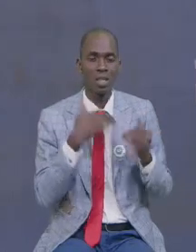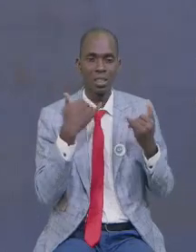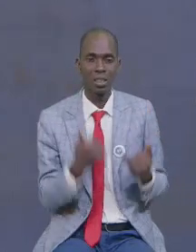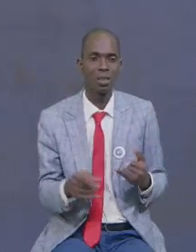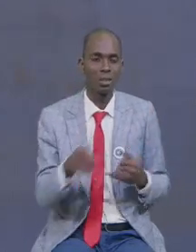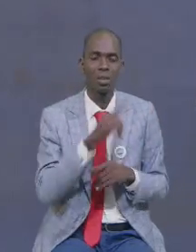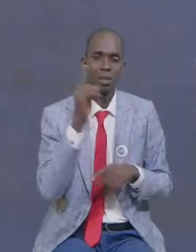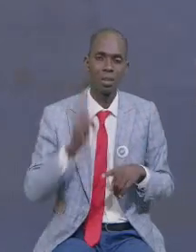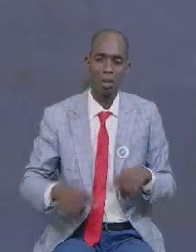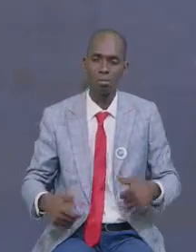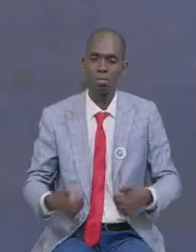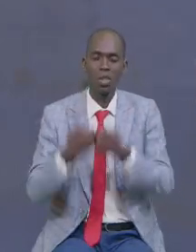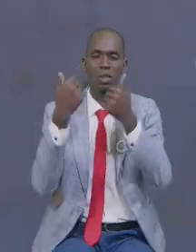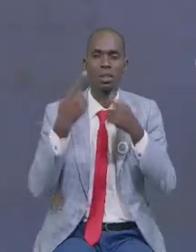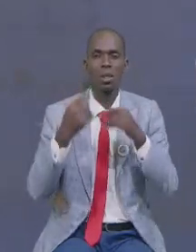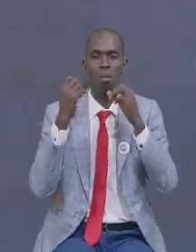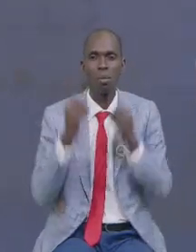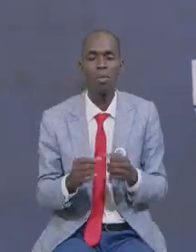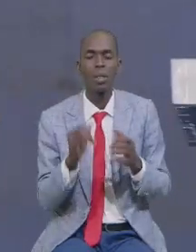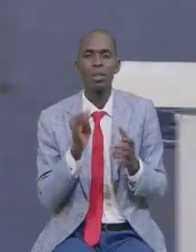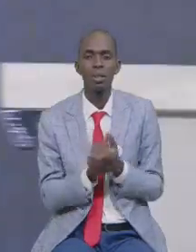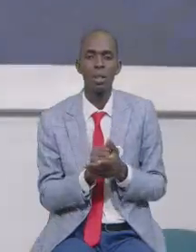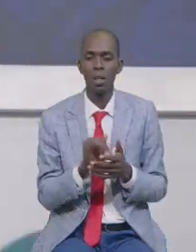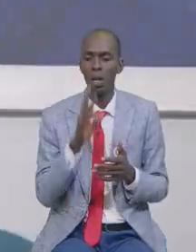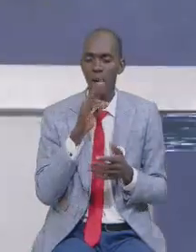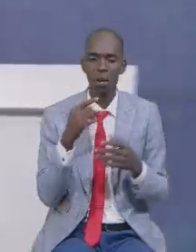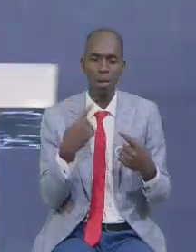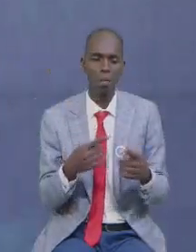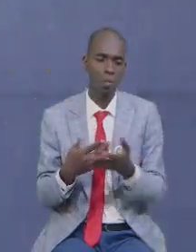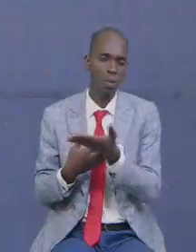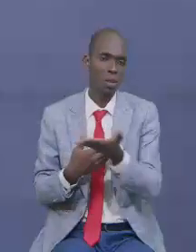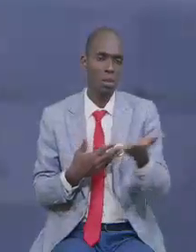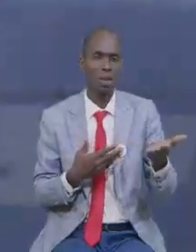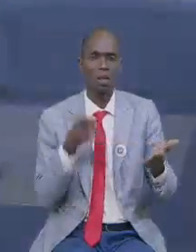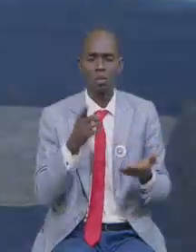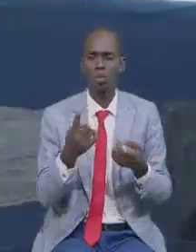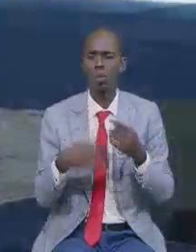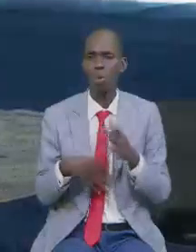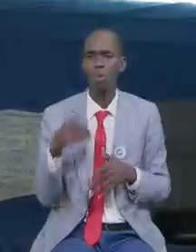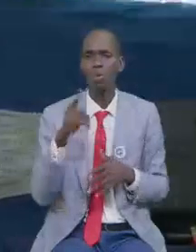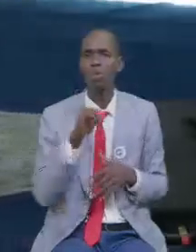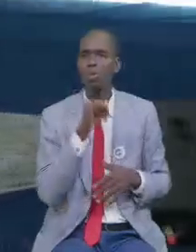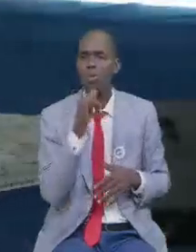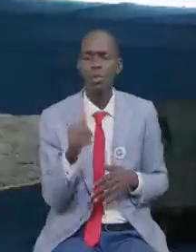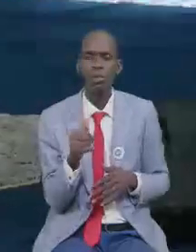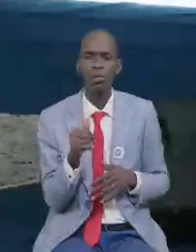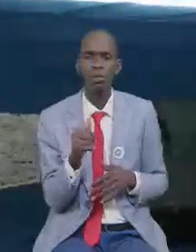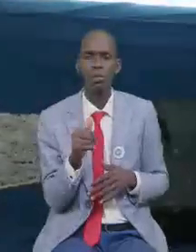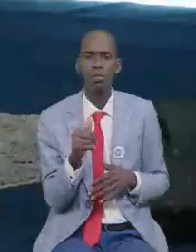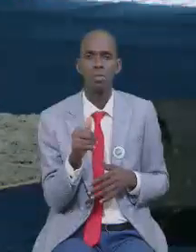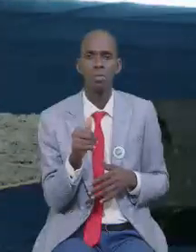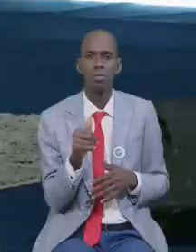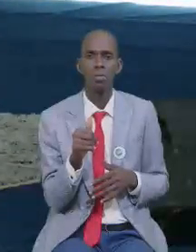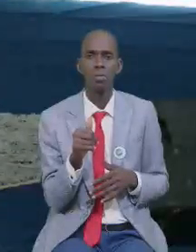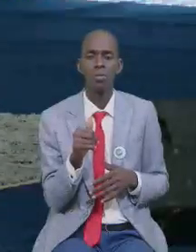confront the powers that be, and then you come out, you have not been ordained, you come out,